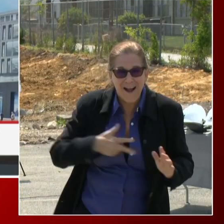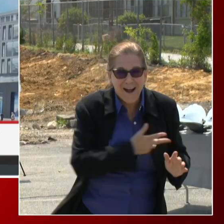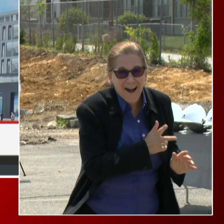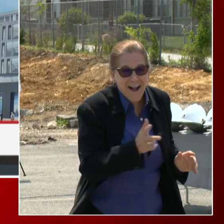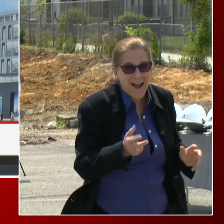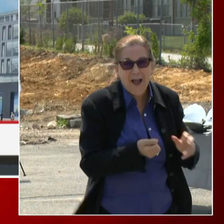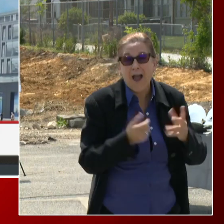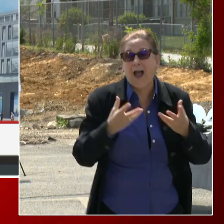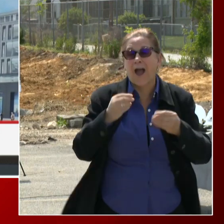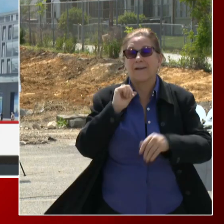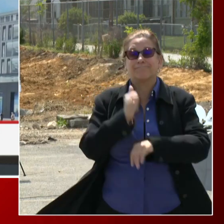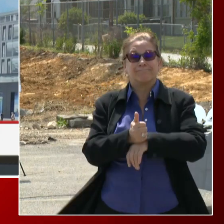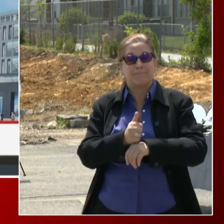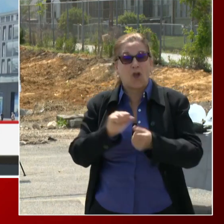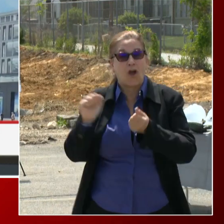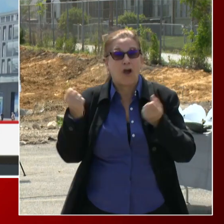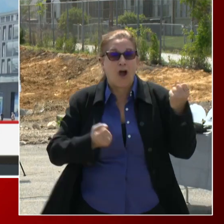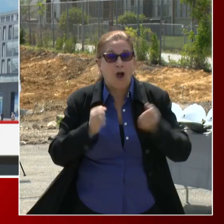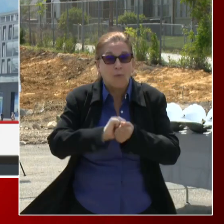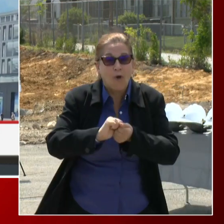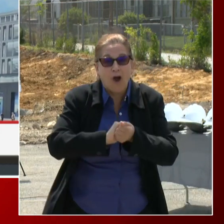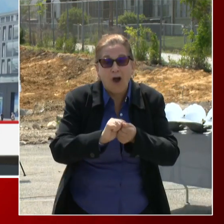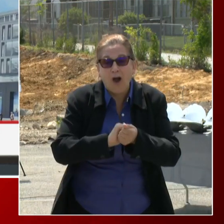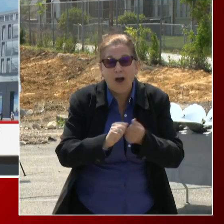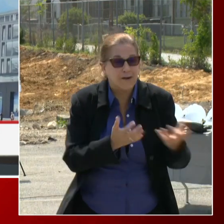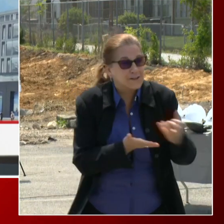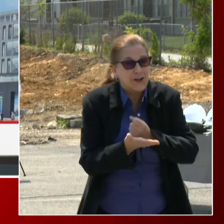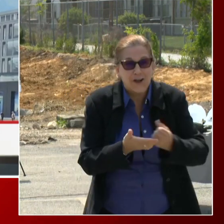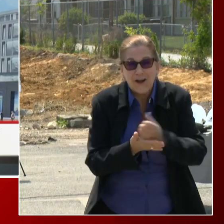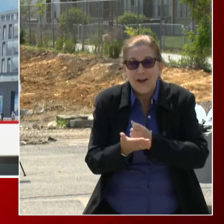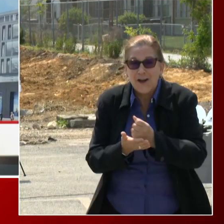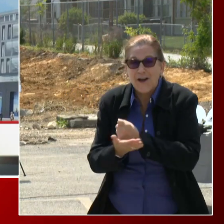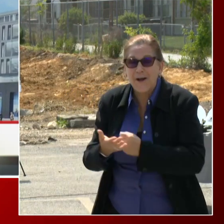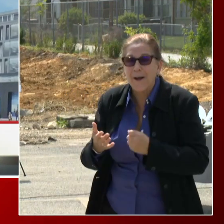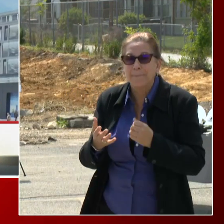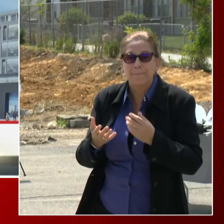now be the home of the Department of General Services.